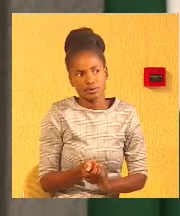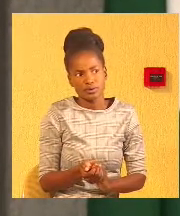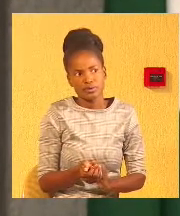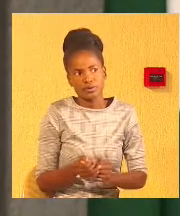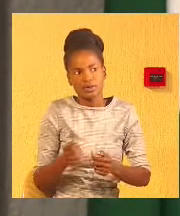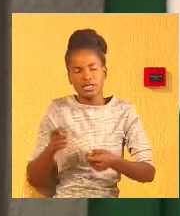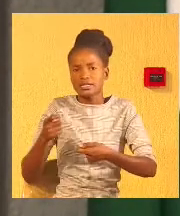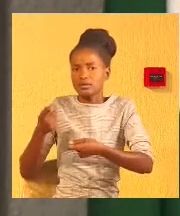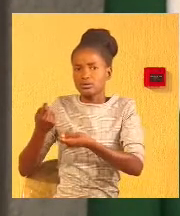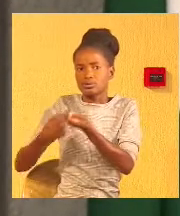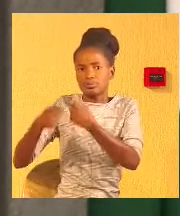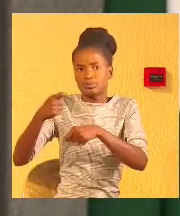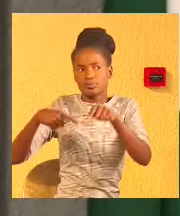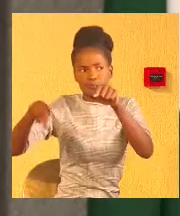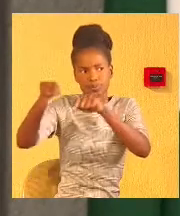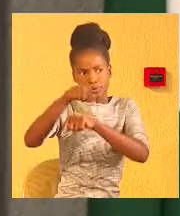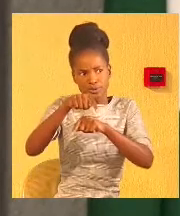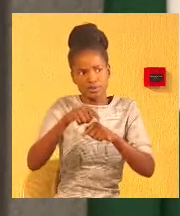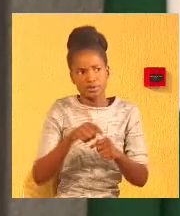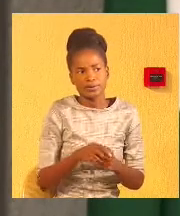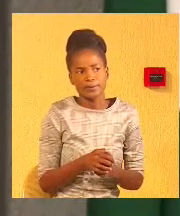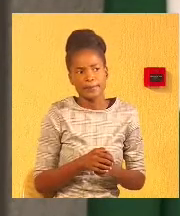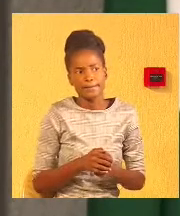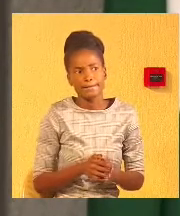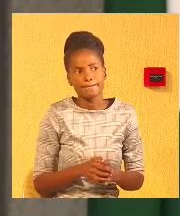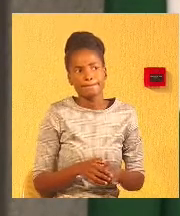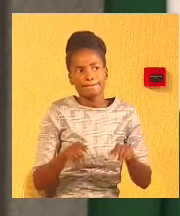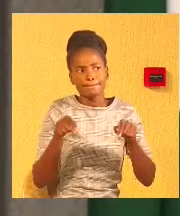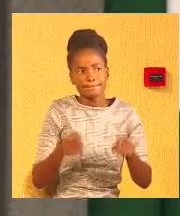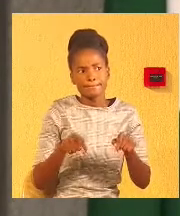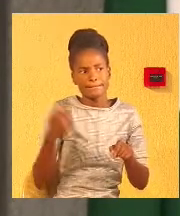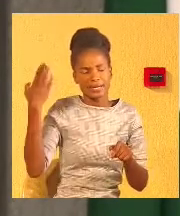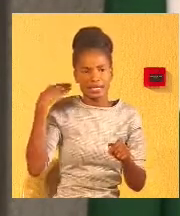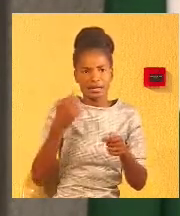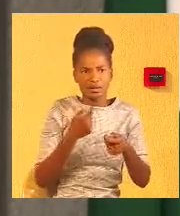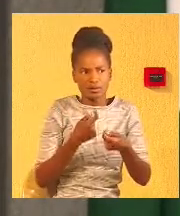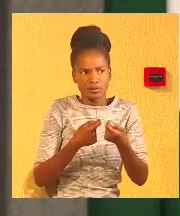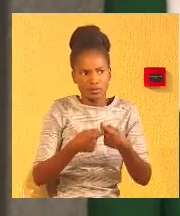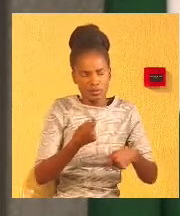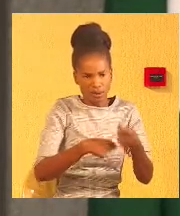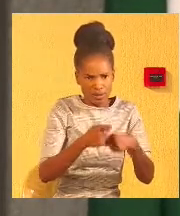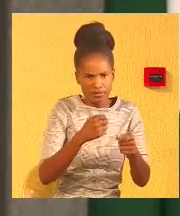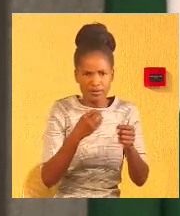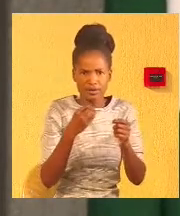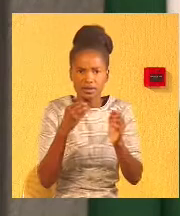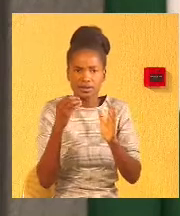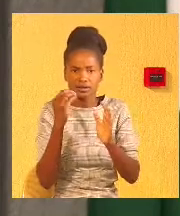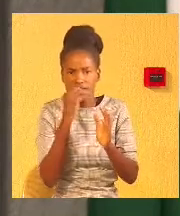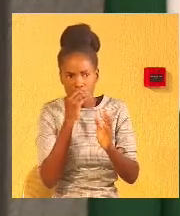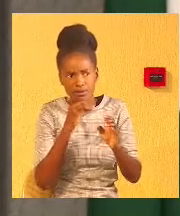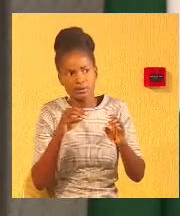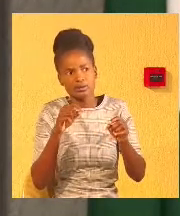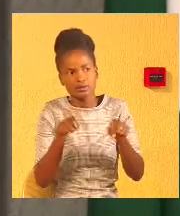export pelts. At the dairy sector, where feedstuffs was stopped, spent grain couldn't be produced, so production went